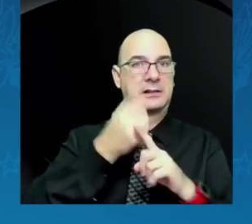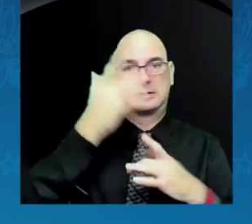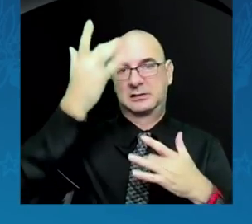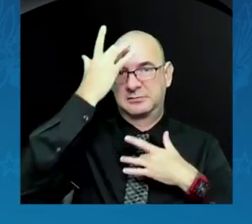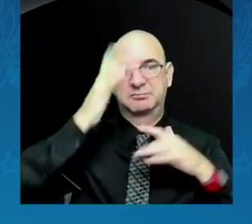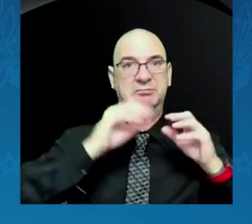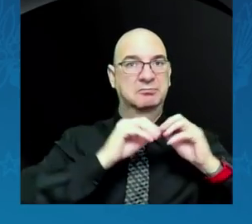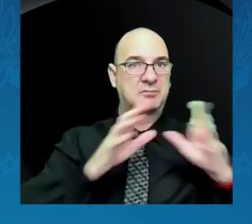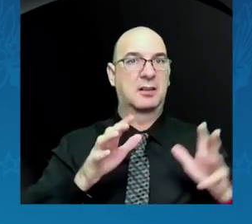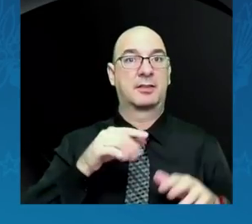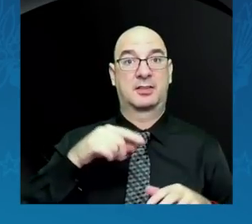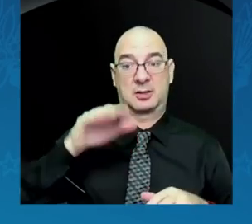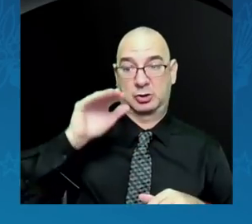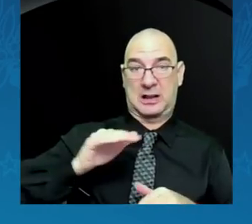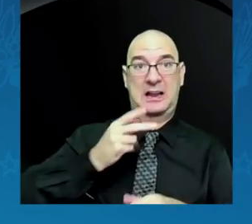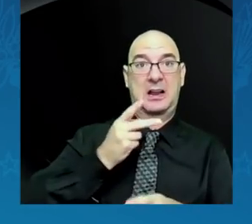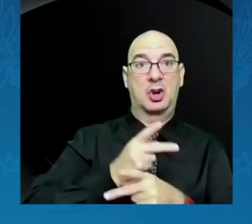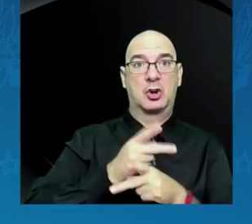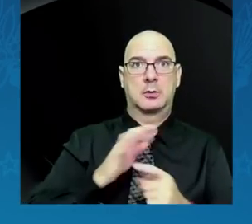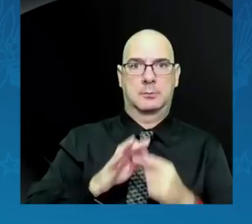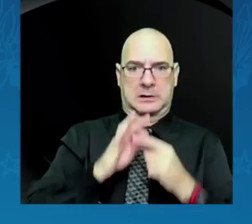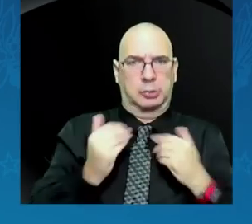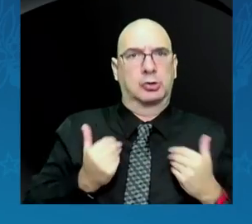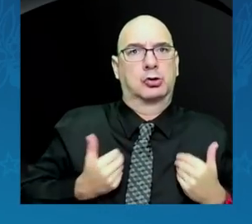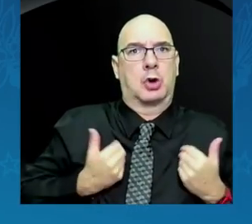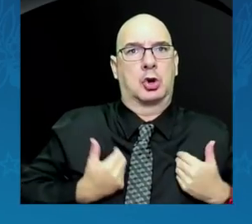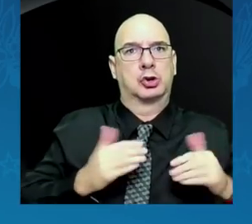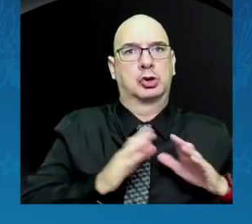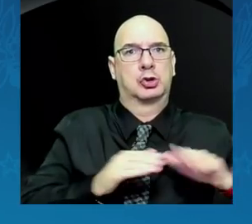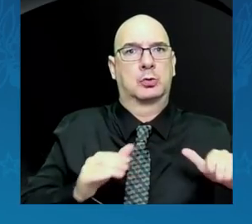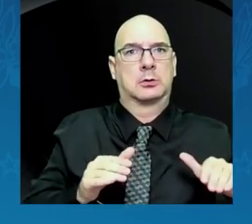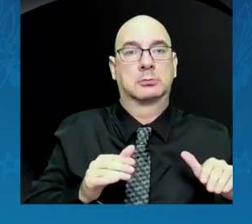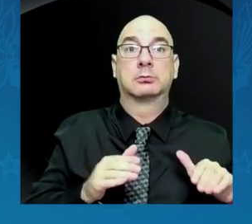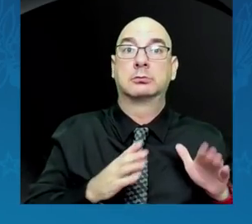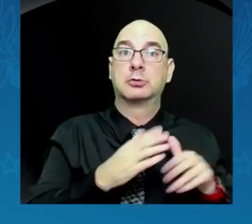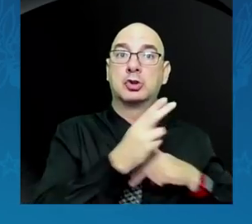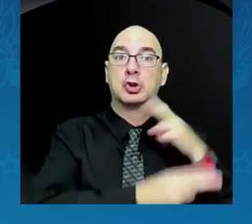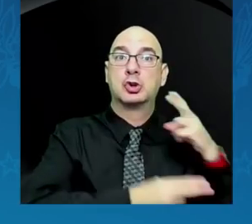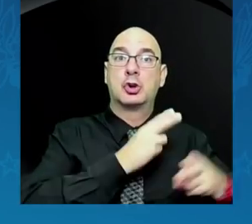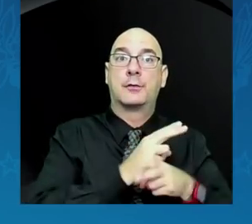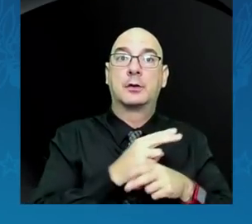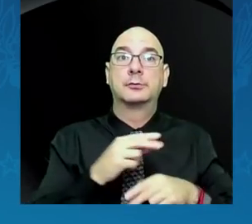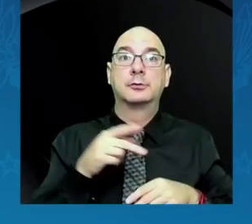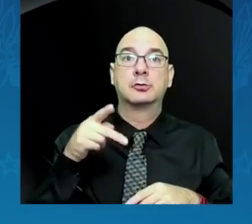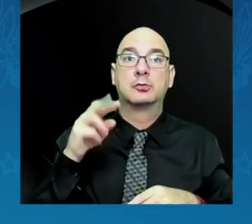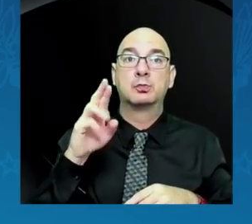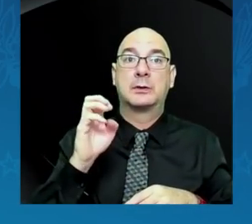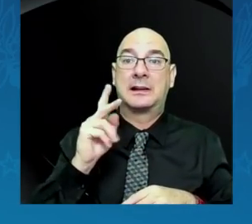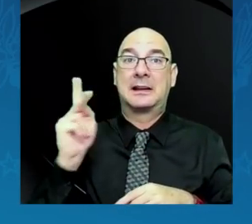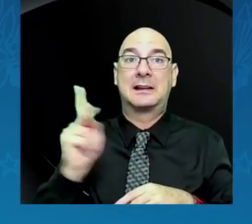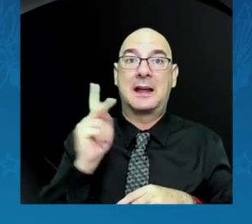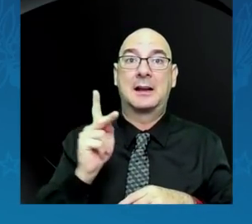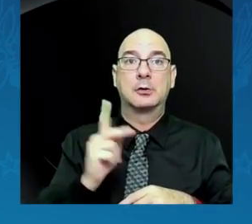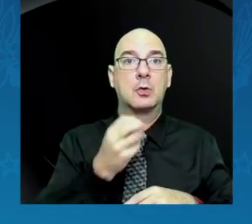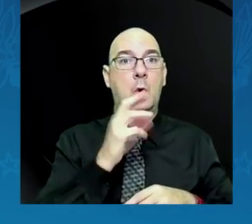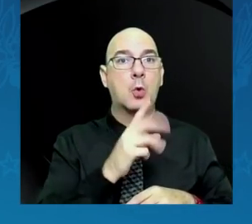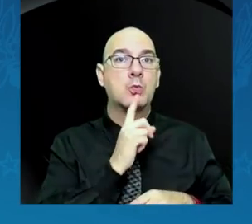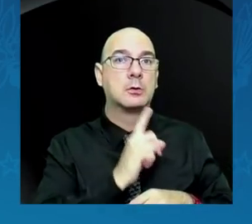children. Universal pre-K, when we're able to do that, 3 and 4 years old, getting